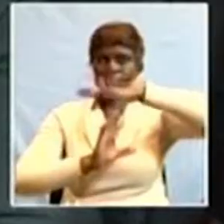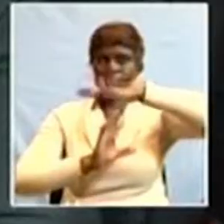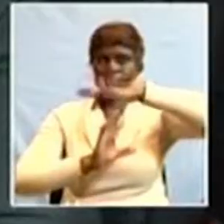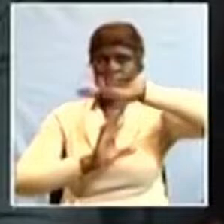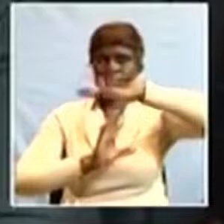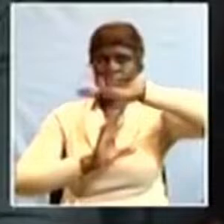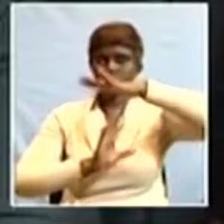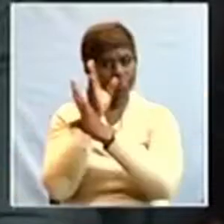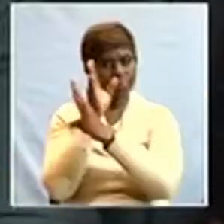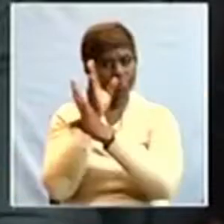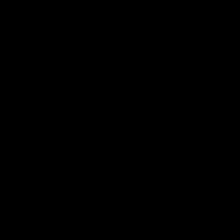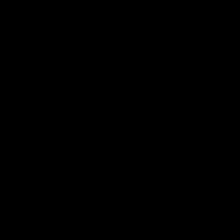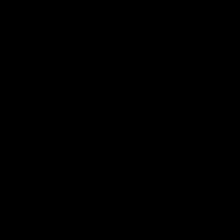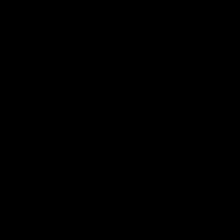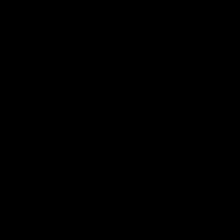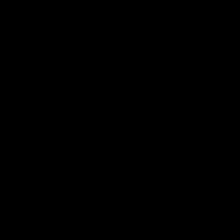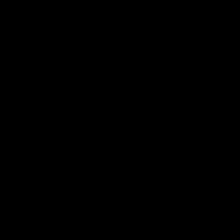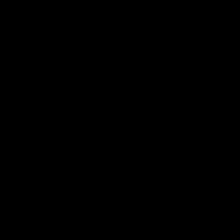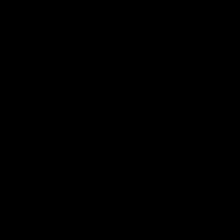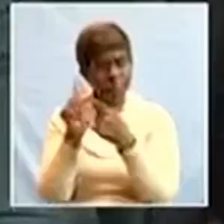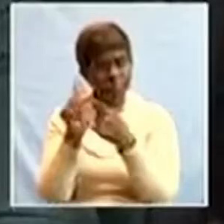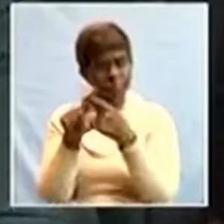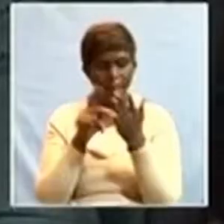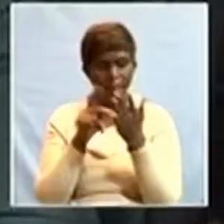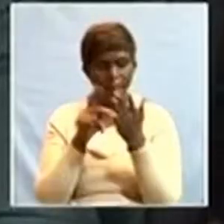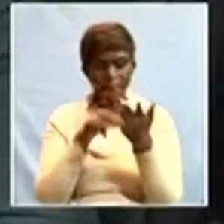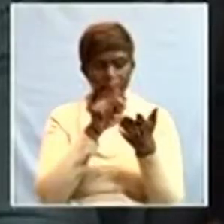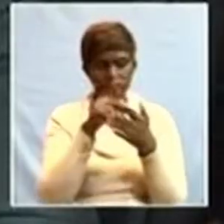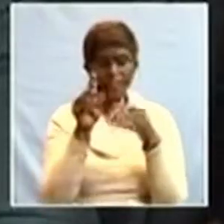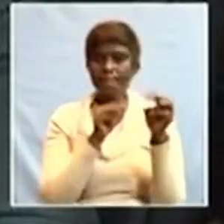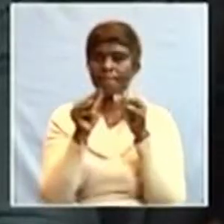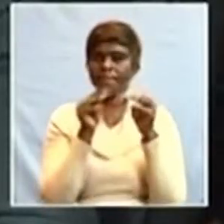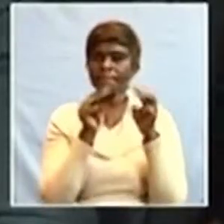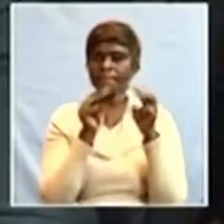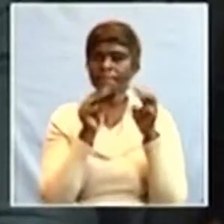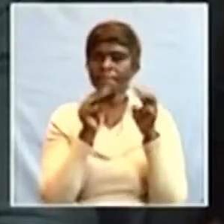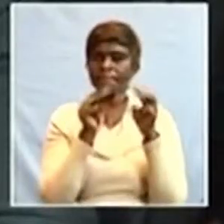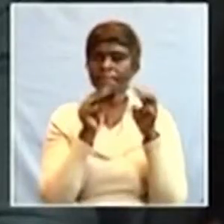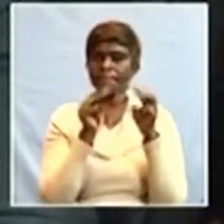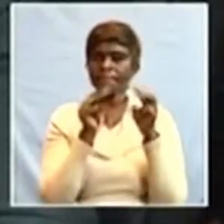to the main pay point managers.